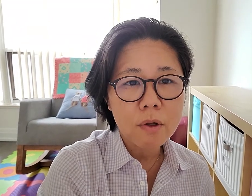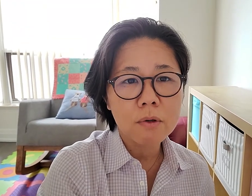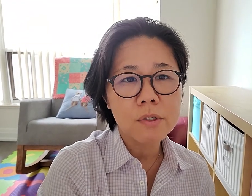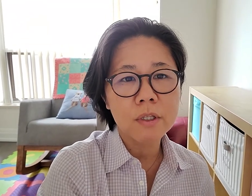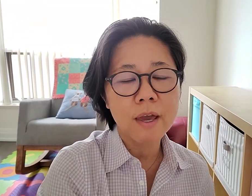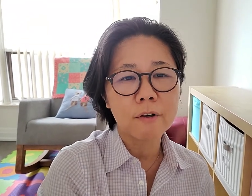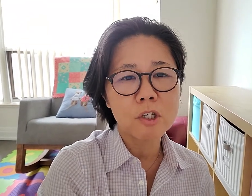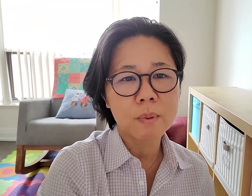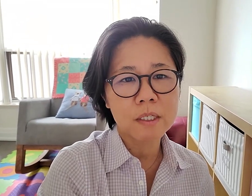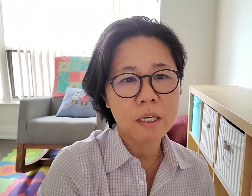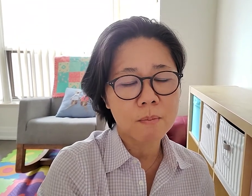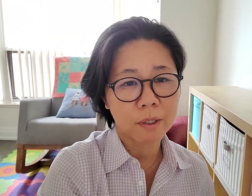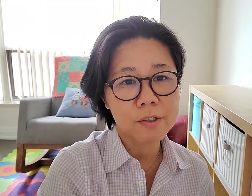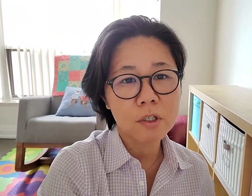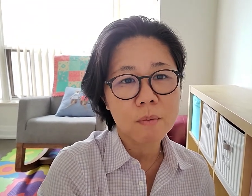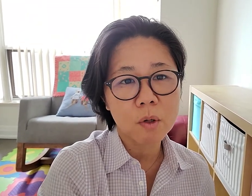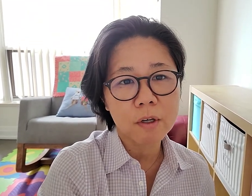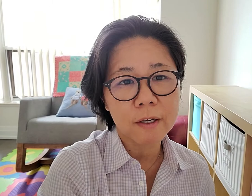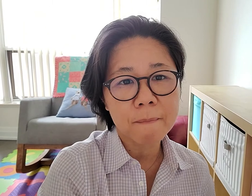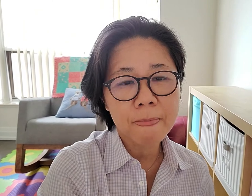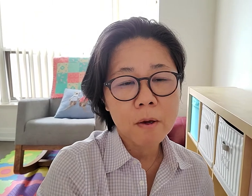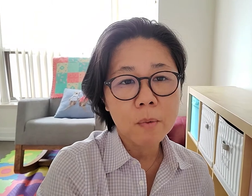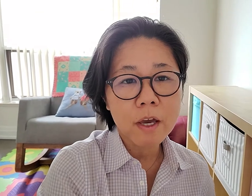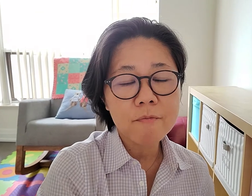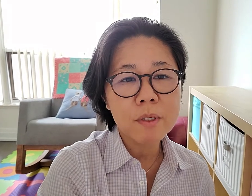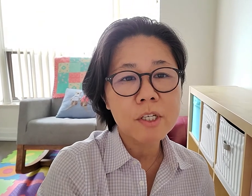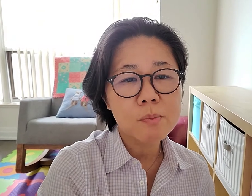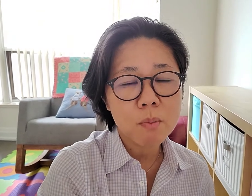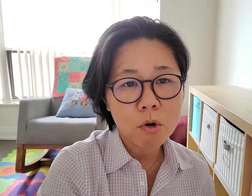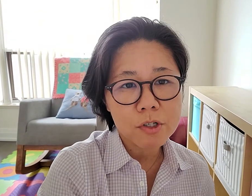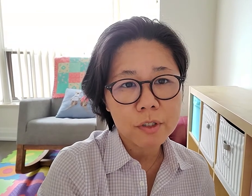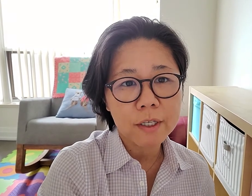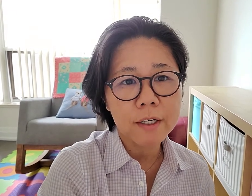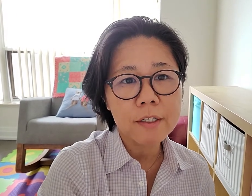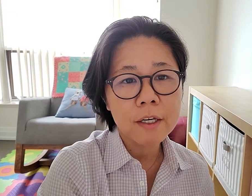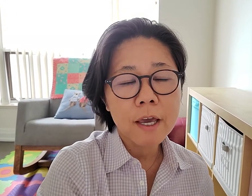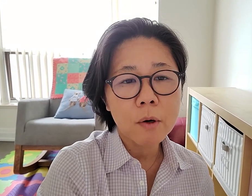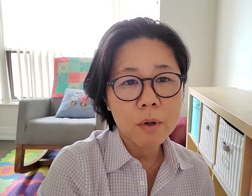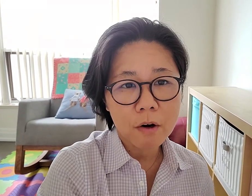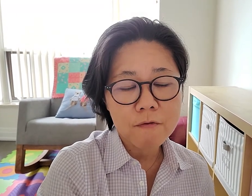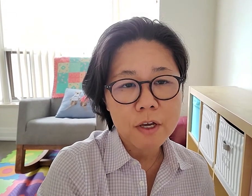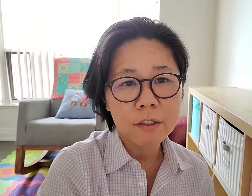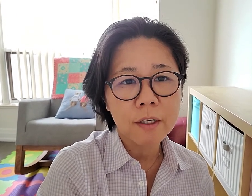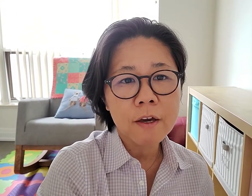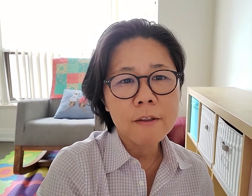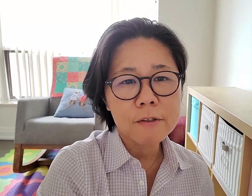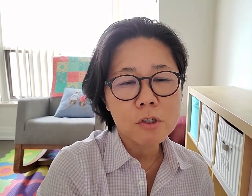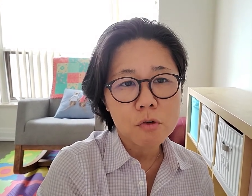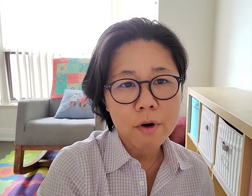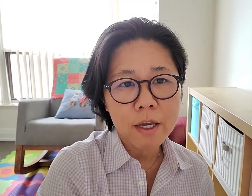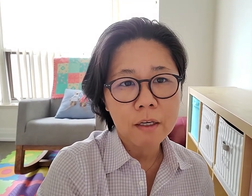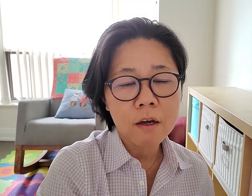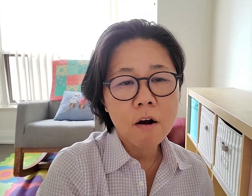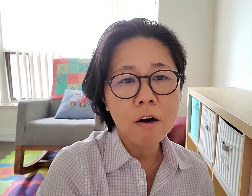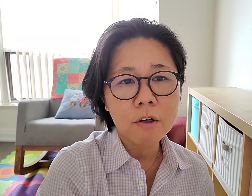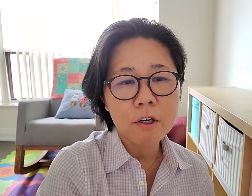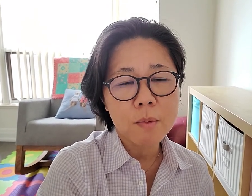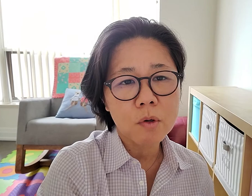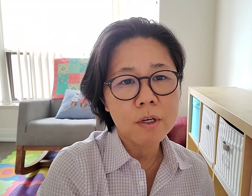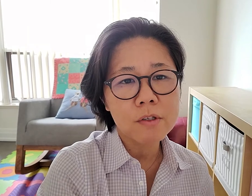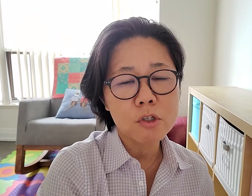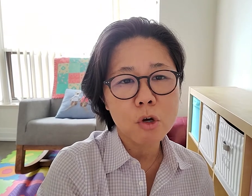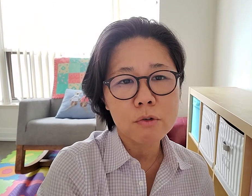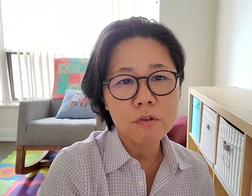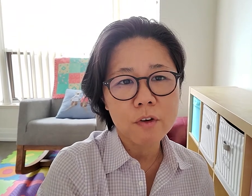including those in the LGBT plus community. We have been disproportionately hit, and we are feeling the strain on